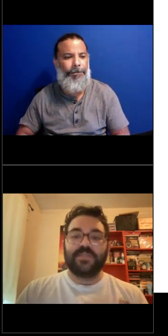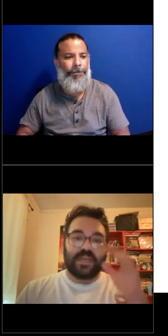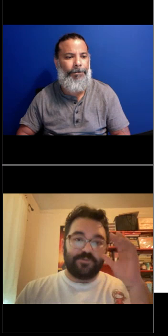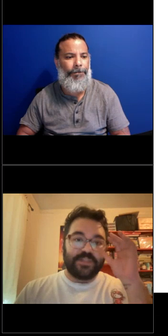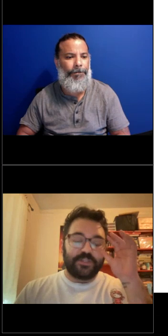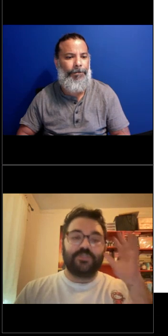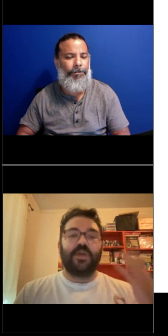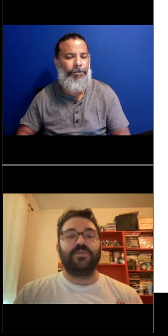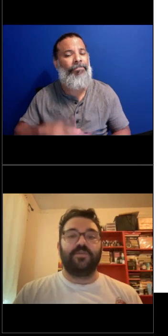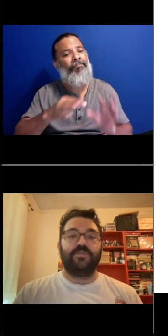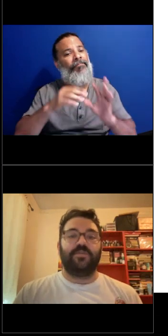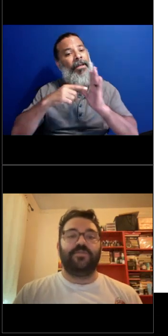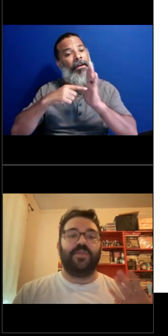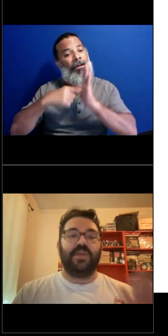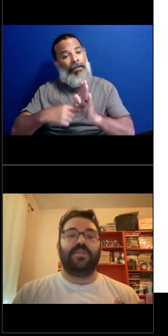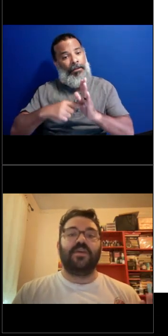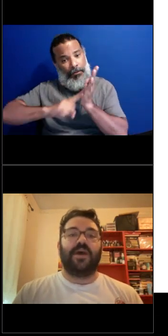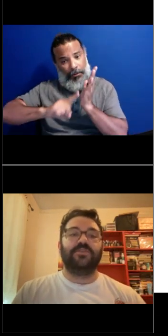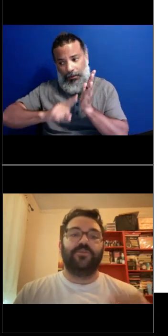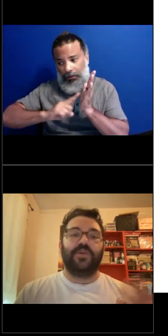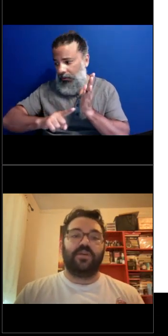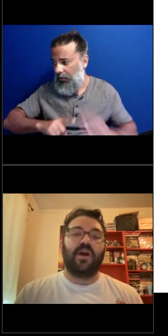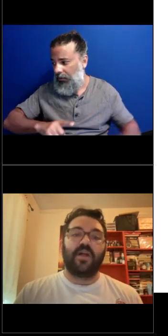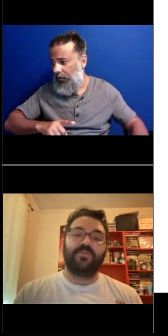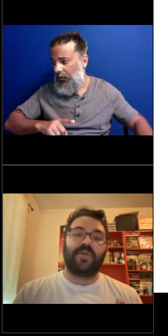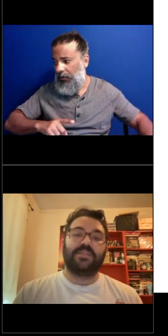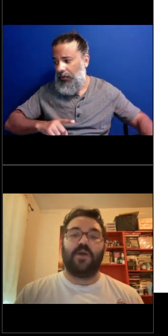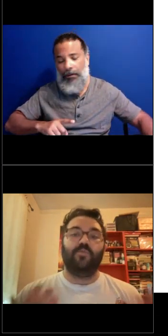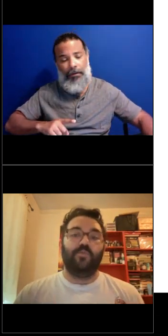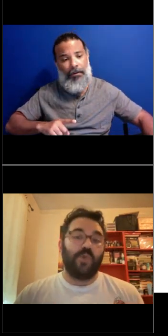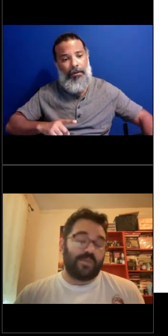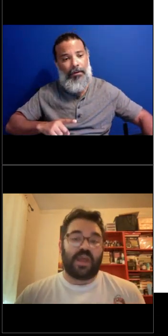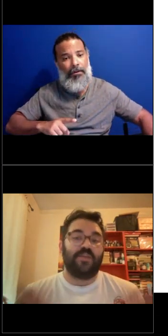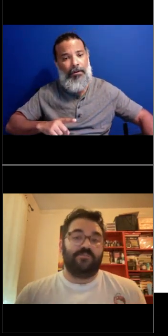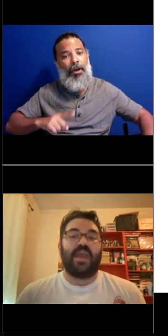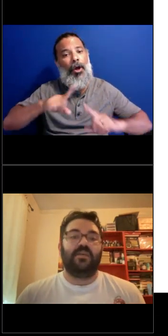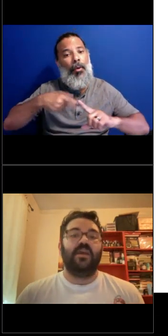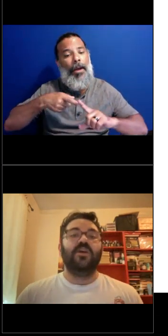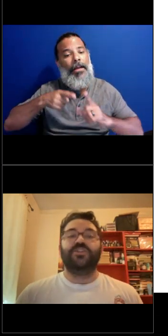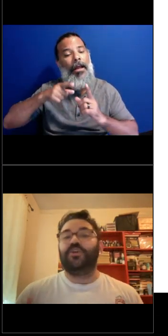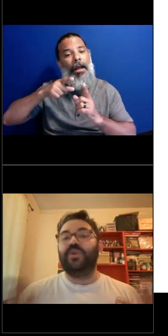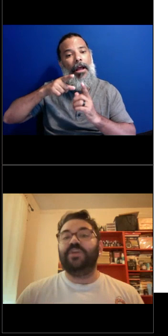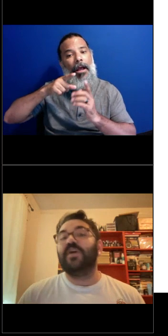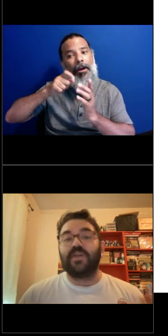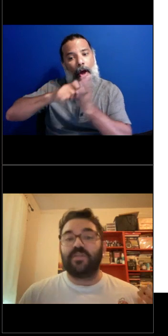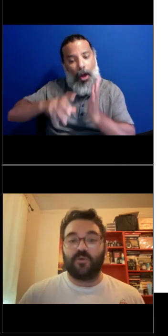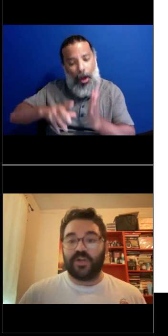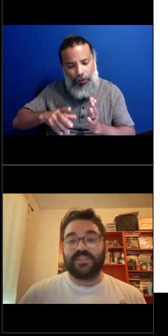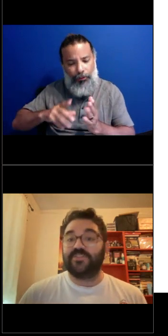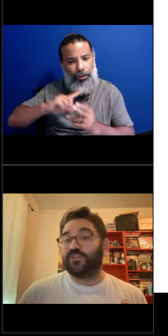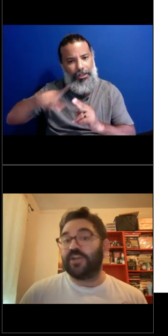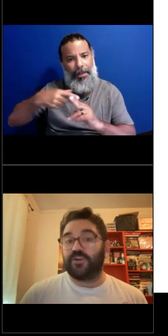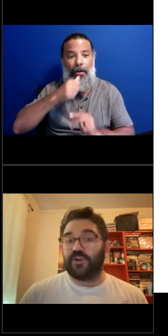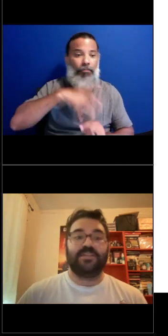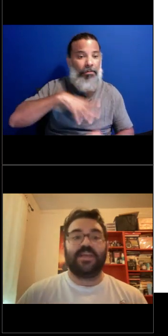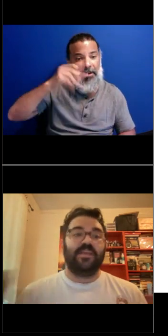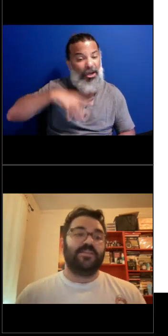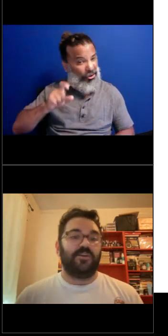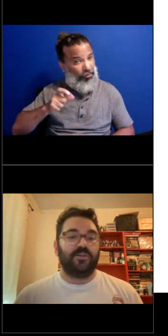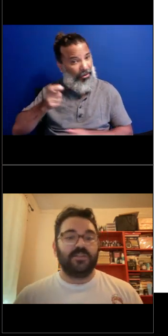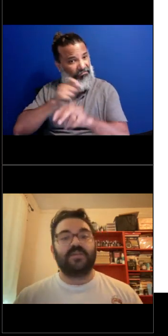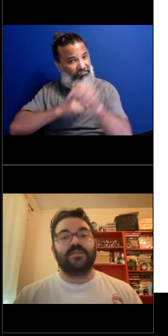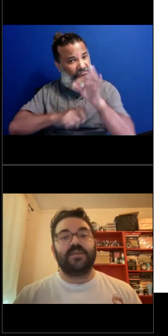In representing research, we also have a few things to think about. So when an author writes about women and men, should we fill in the word cisgender